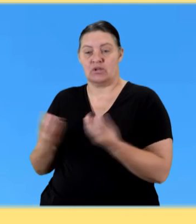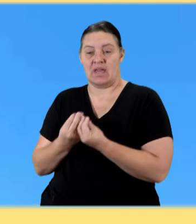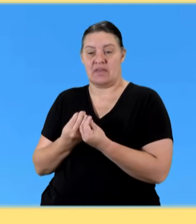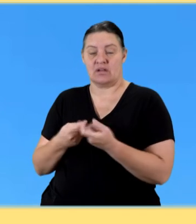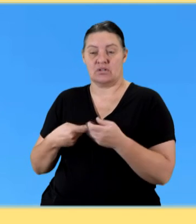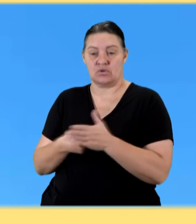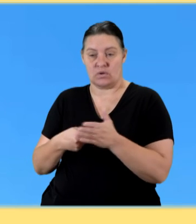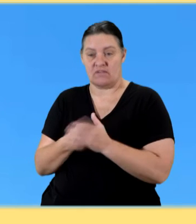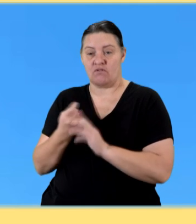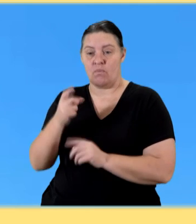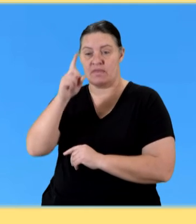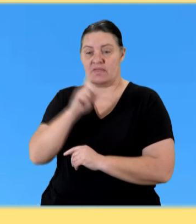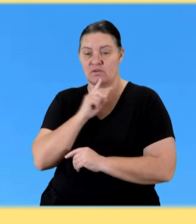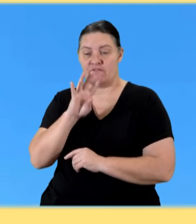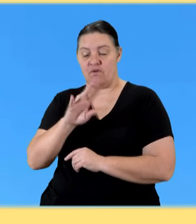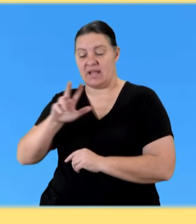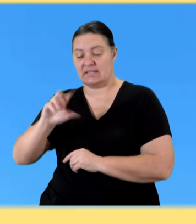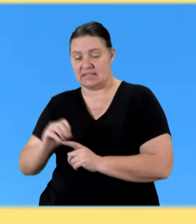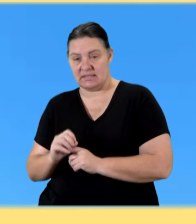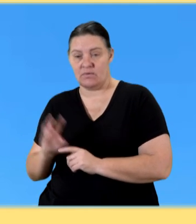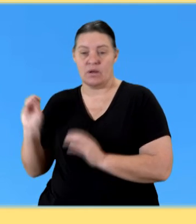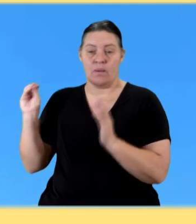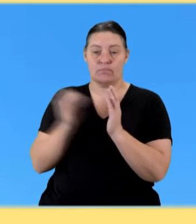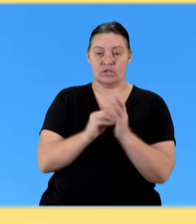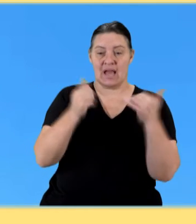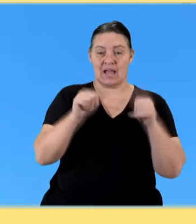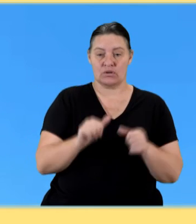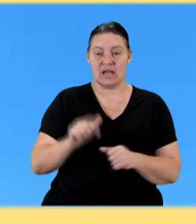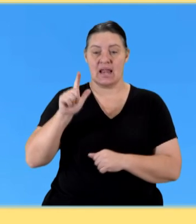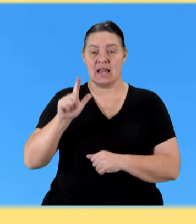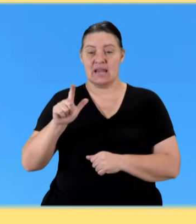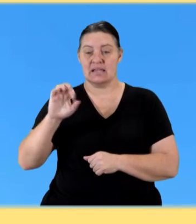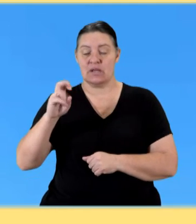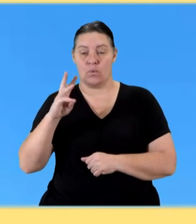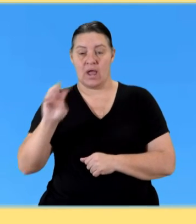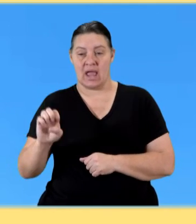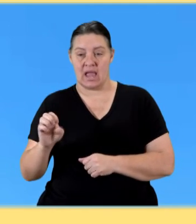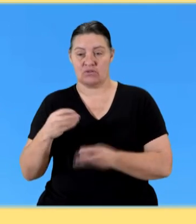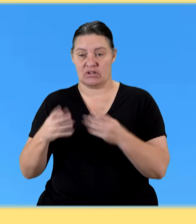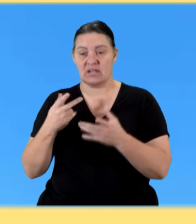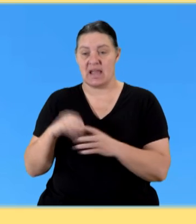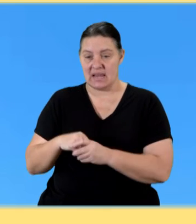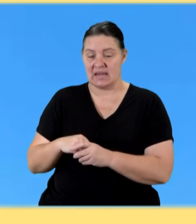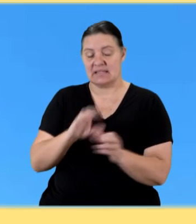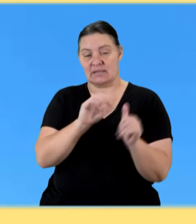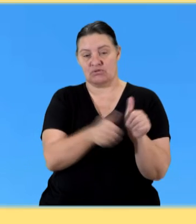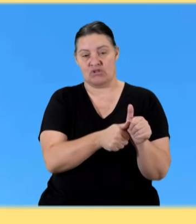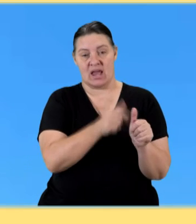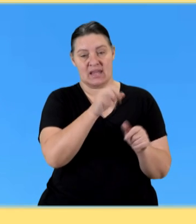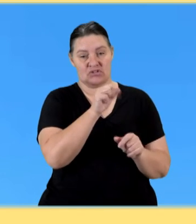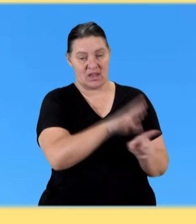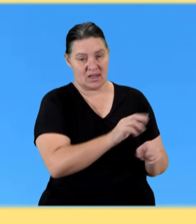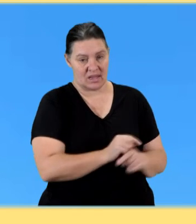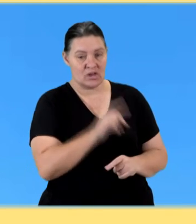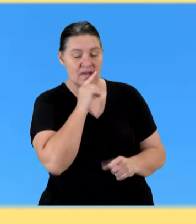Together Stores for 1,480 was posted to the account of Lindway Traders in the subsidiary ledger.